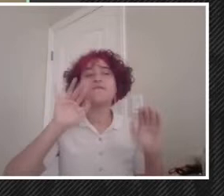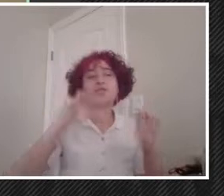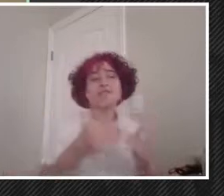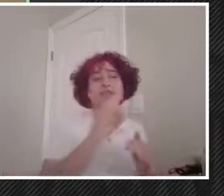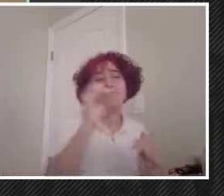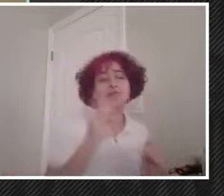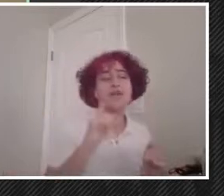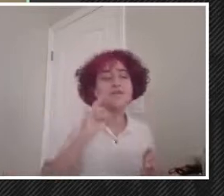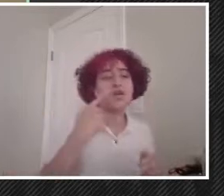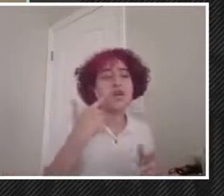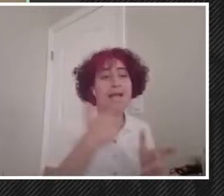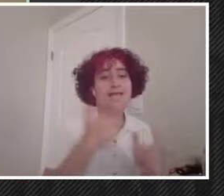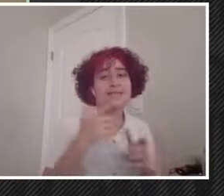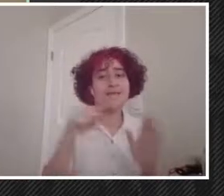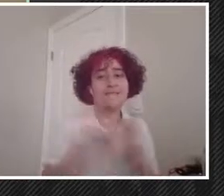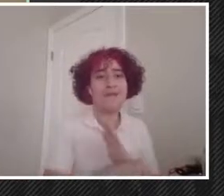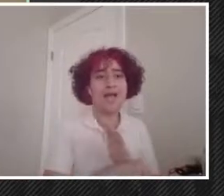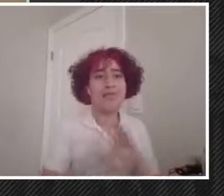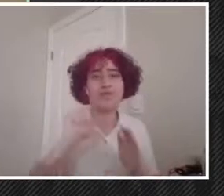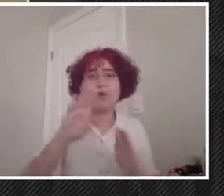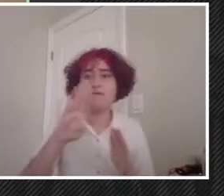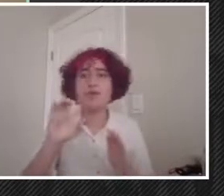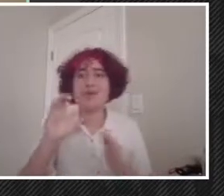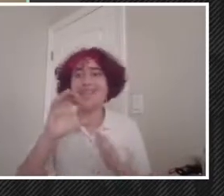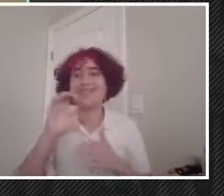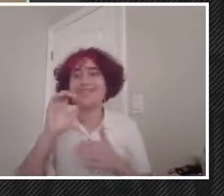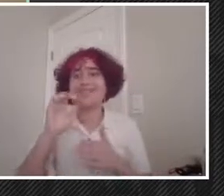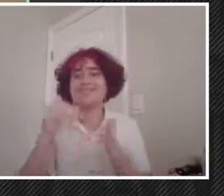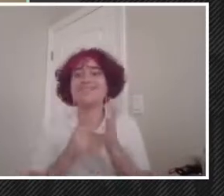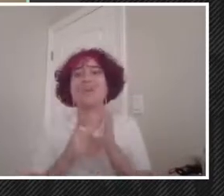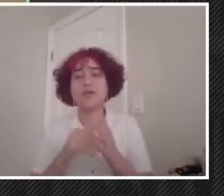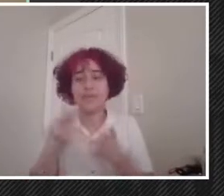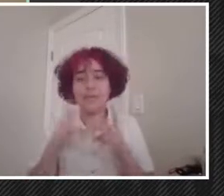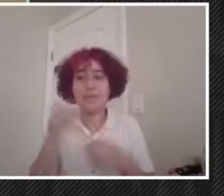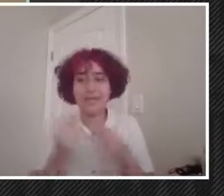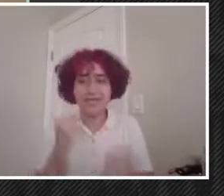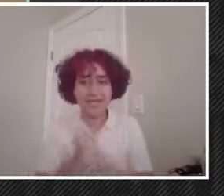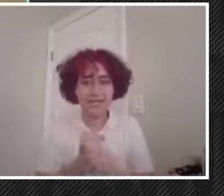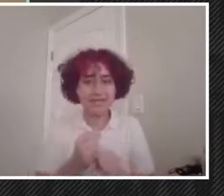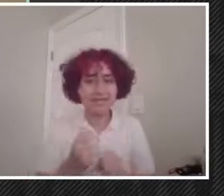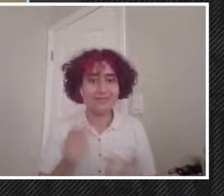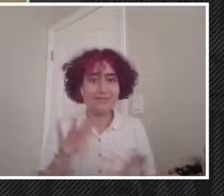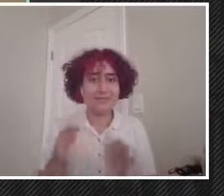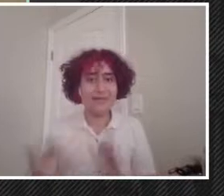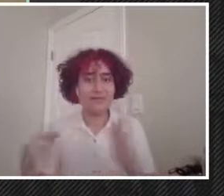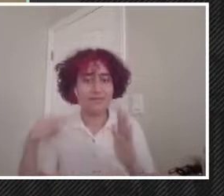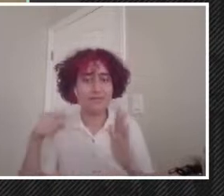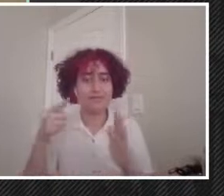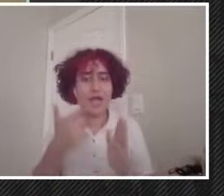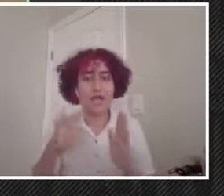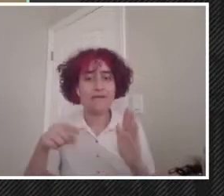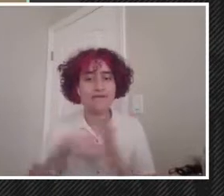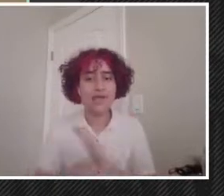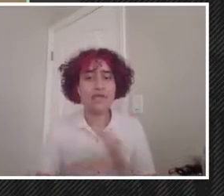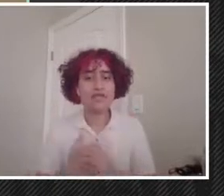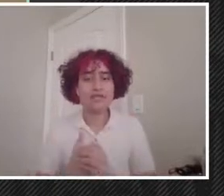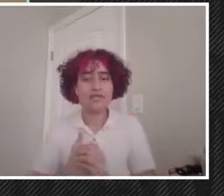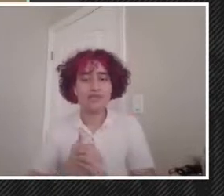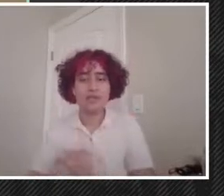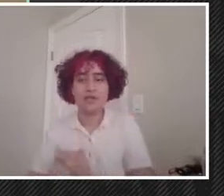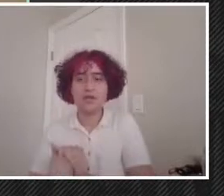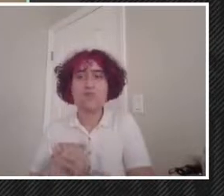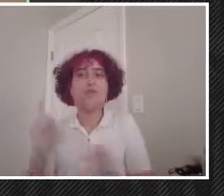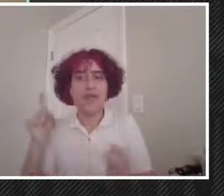is an epidemic. And we have to make a dent in that, or else we're going to let a generation of predominantly young Black men and